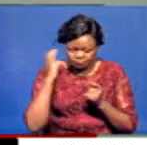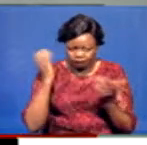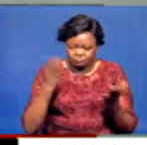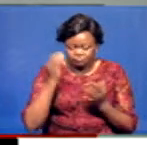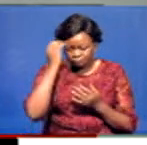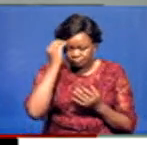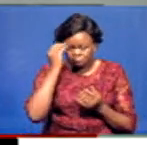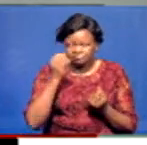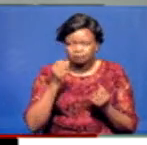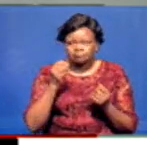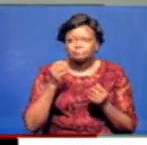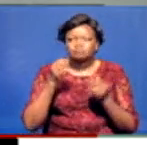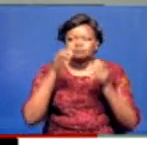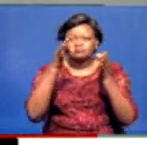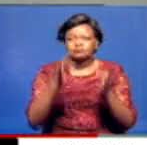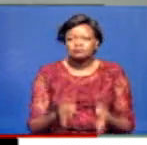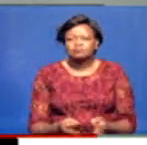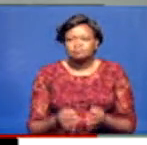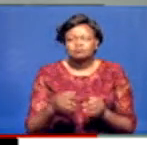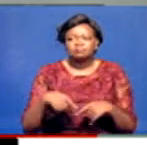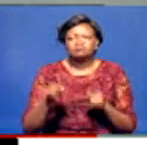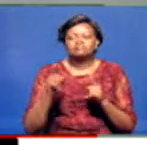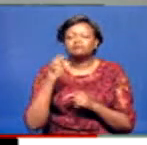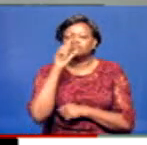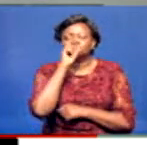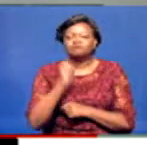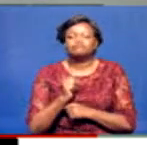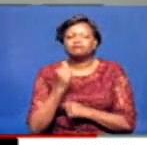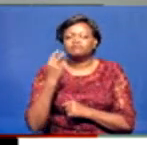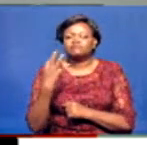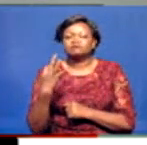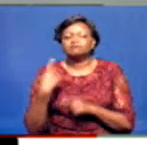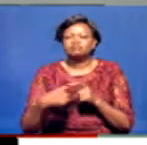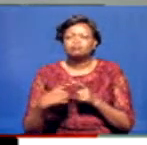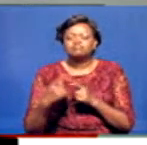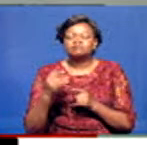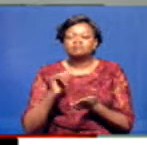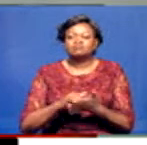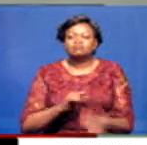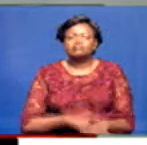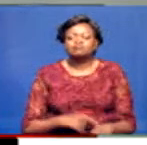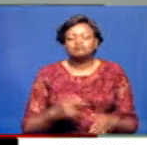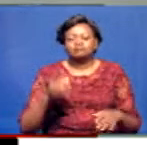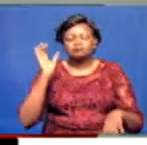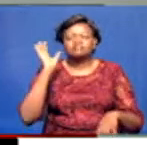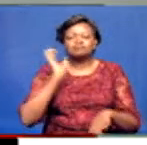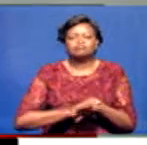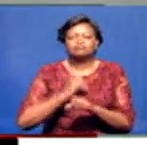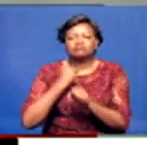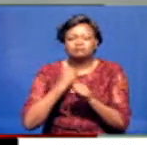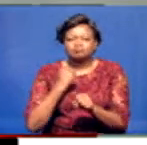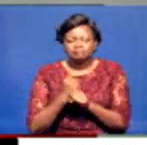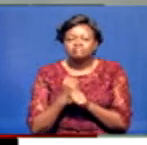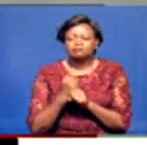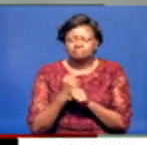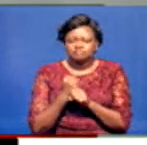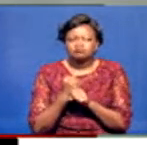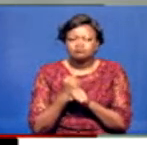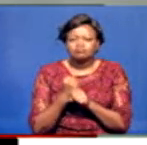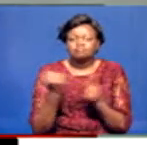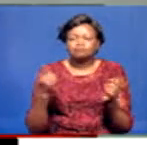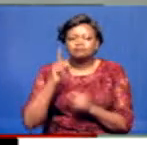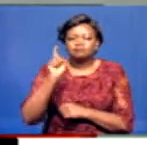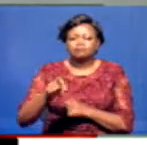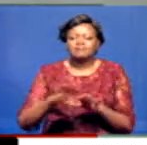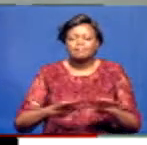in accountancy, the then 23-year-old took up a menial job at a fabrics business in Gikomba Market.